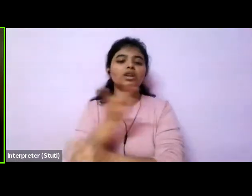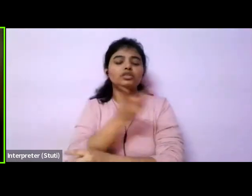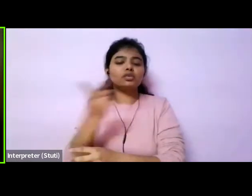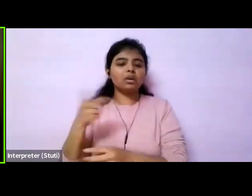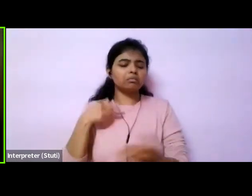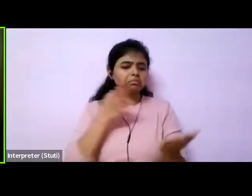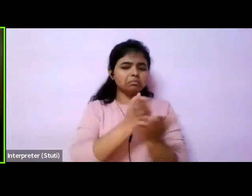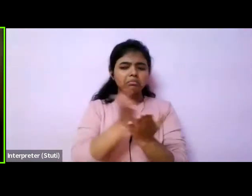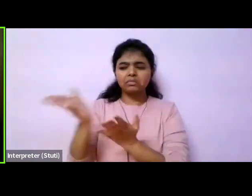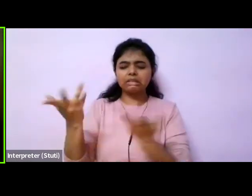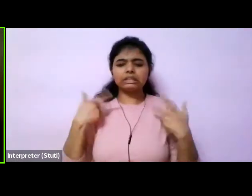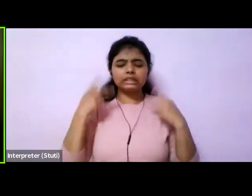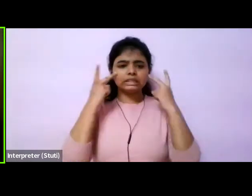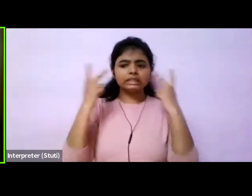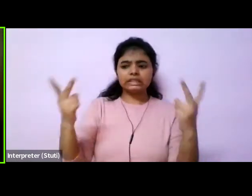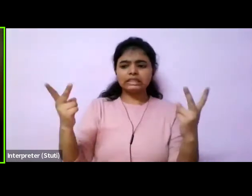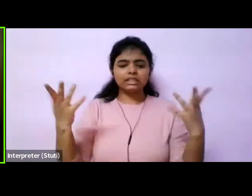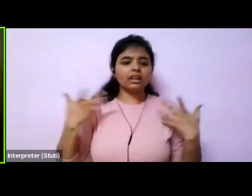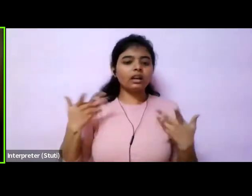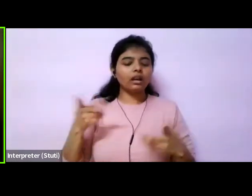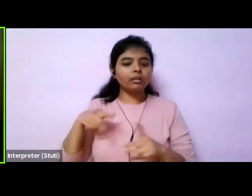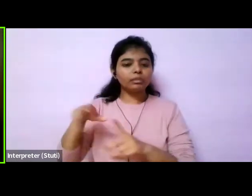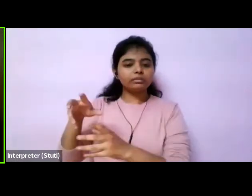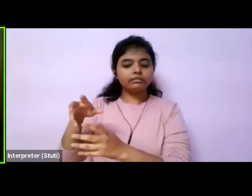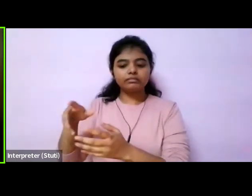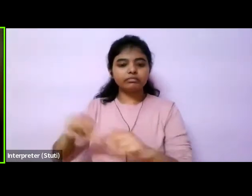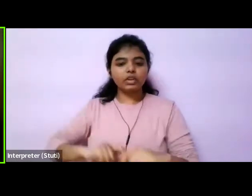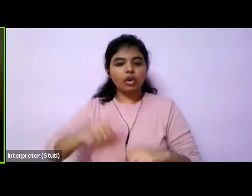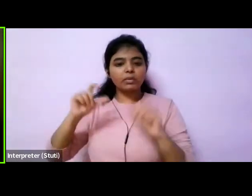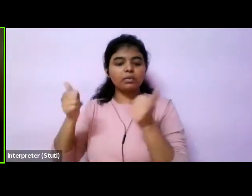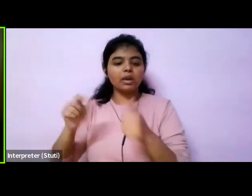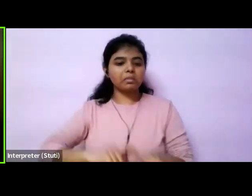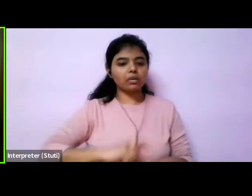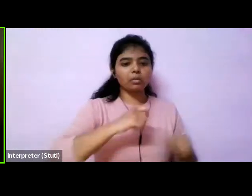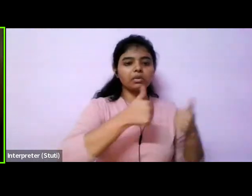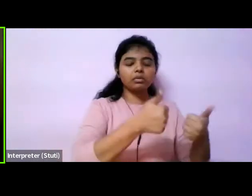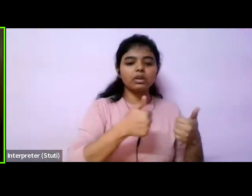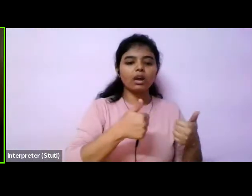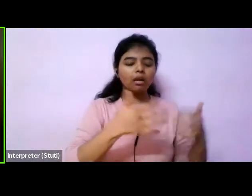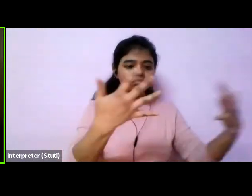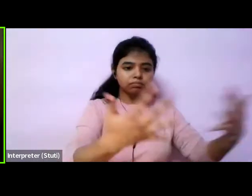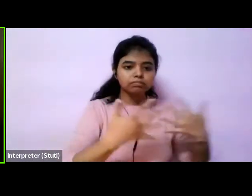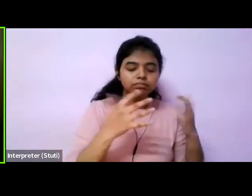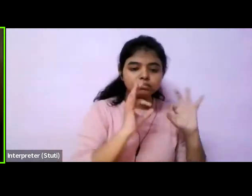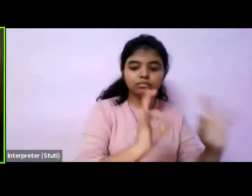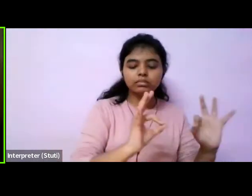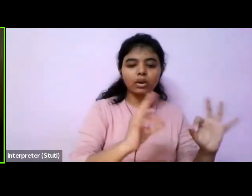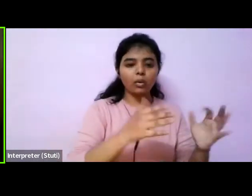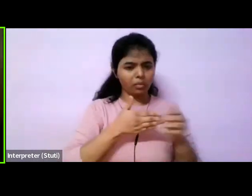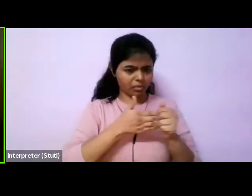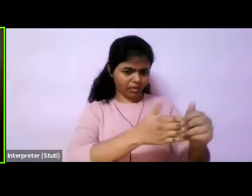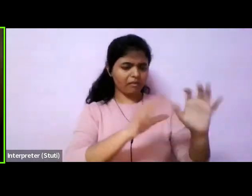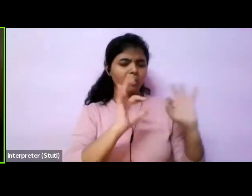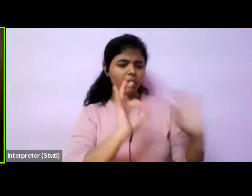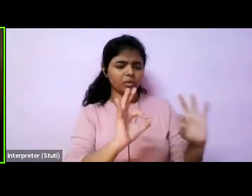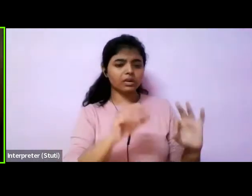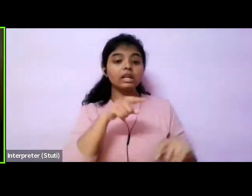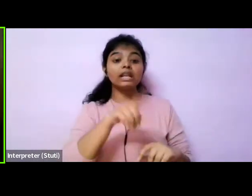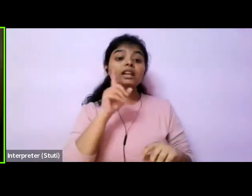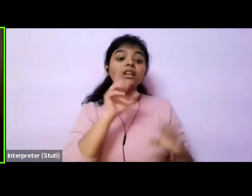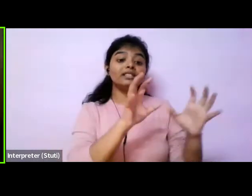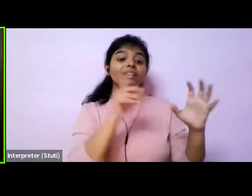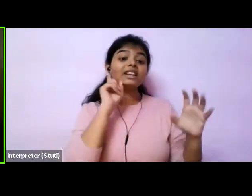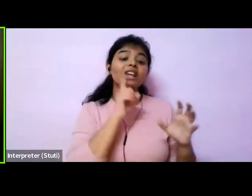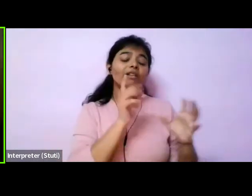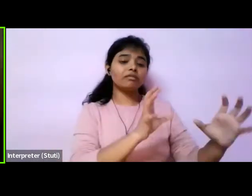opportunities he had never imagined possible while in the grade, while also encouraging him to hone his leadership skills. In the deaf world, he learns